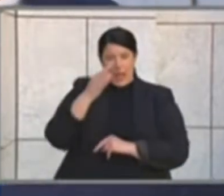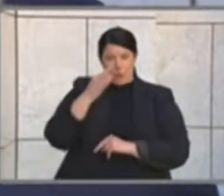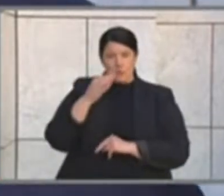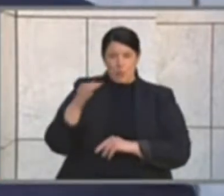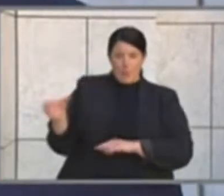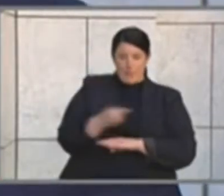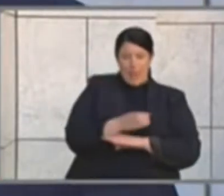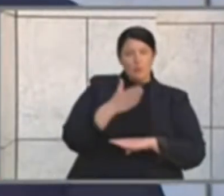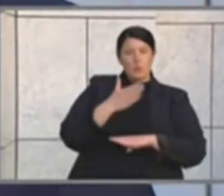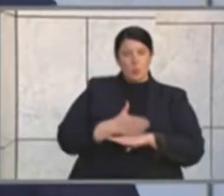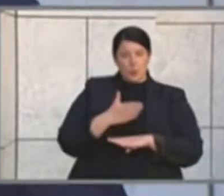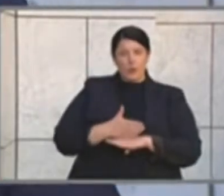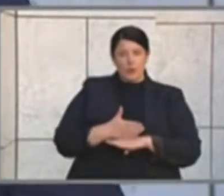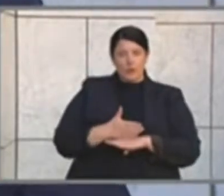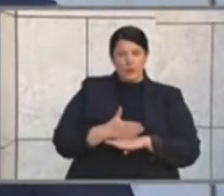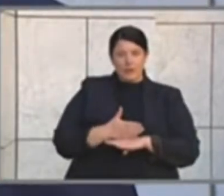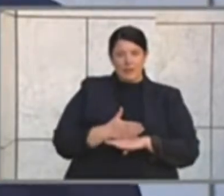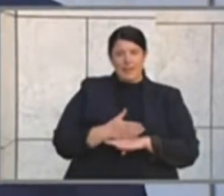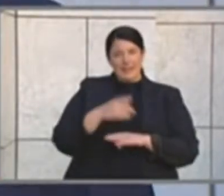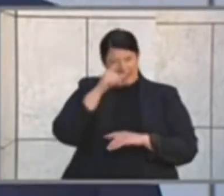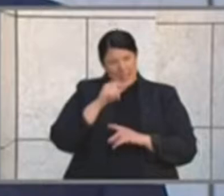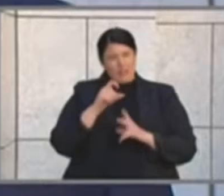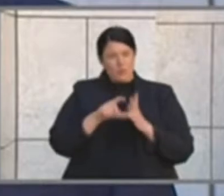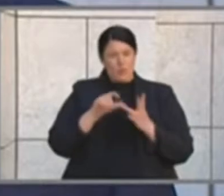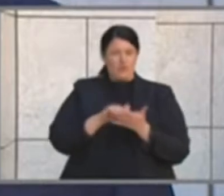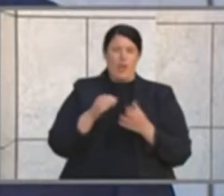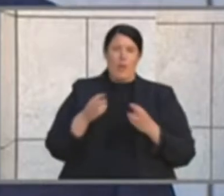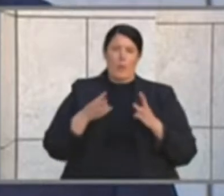positions can do so in a competitive way.